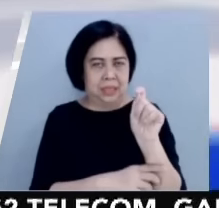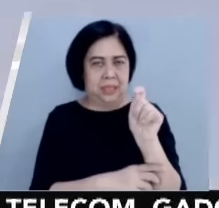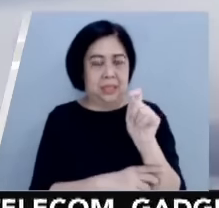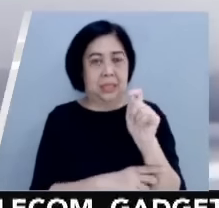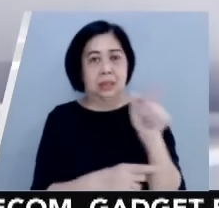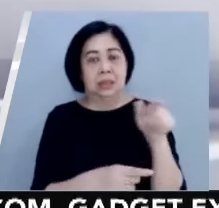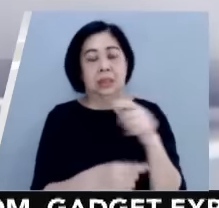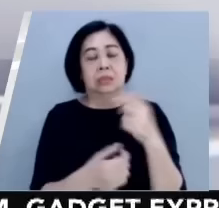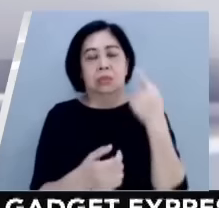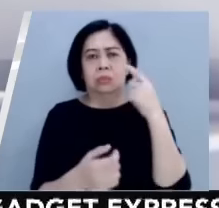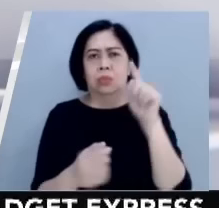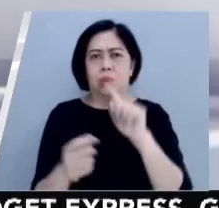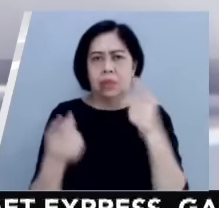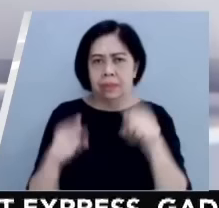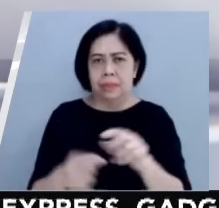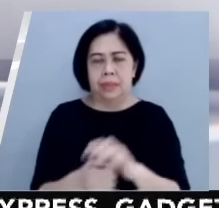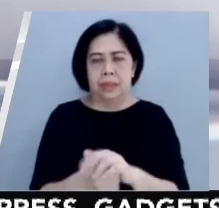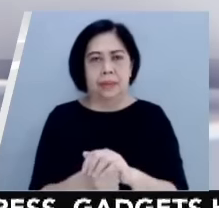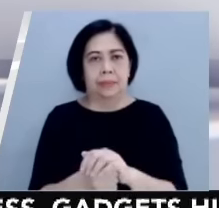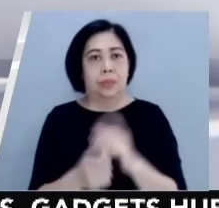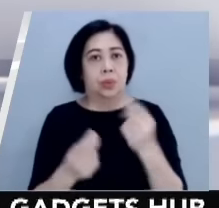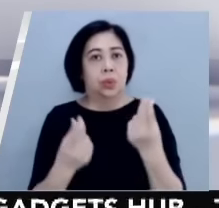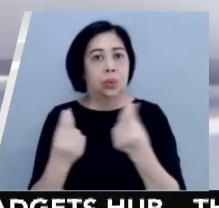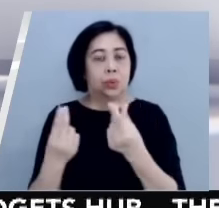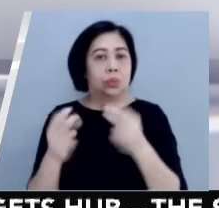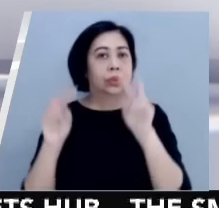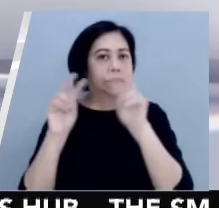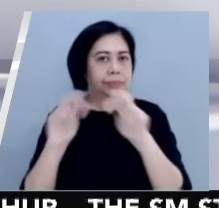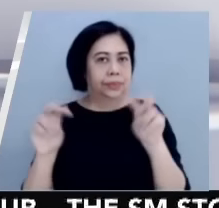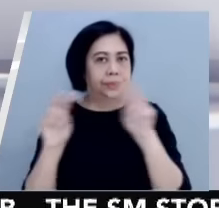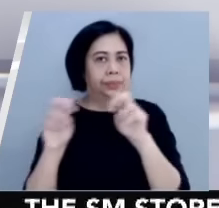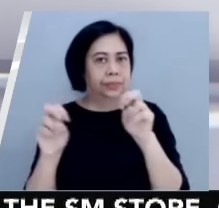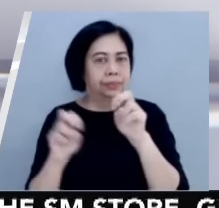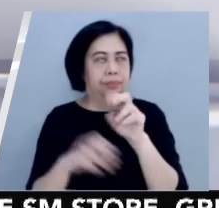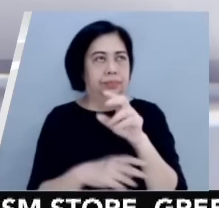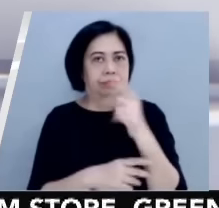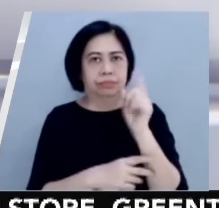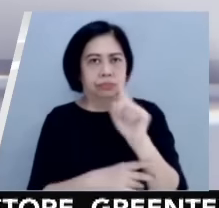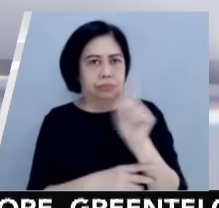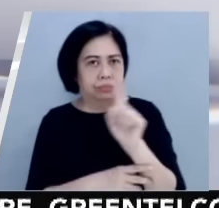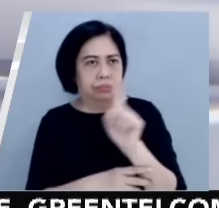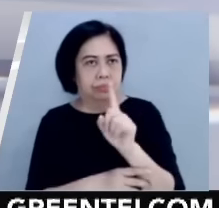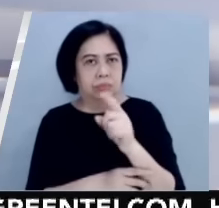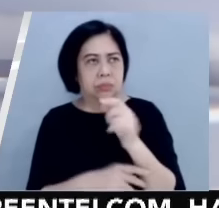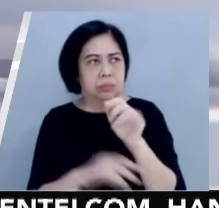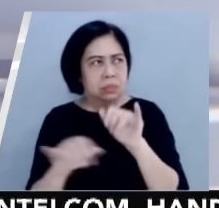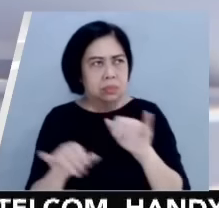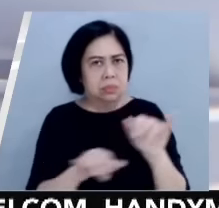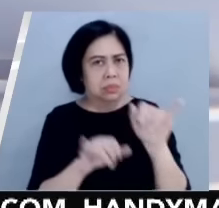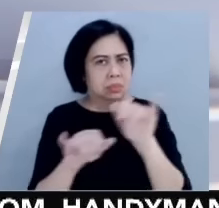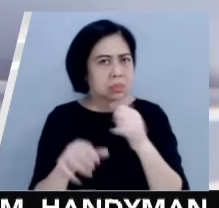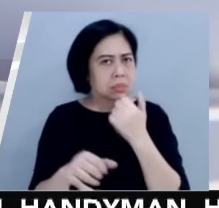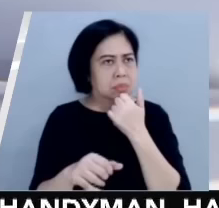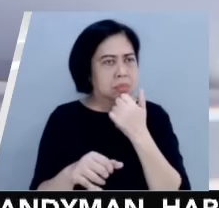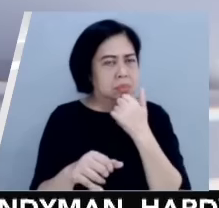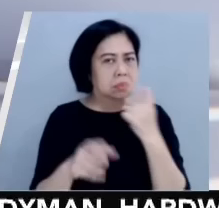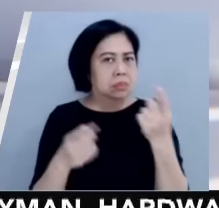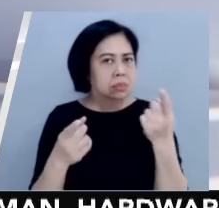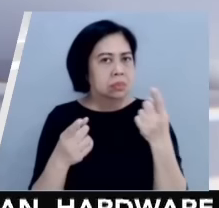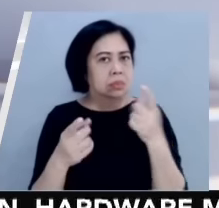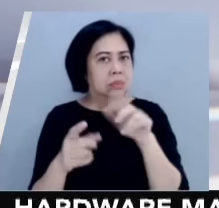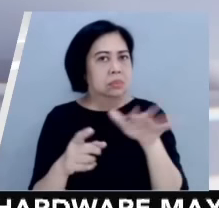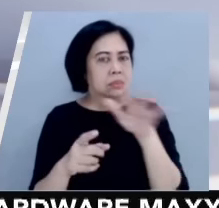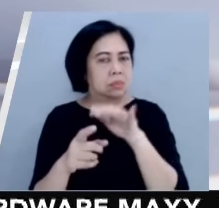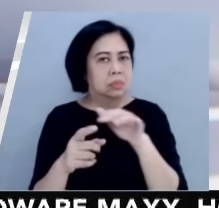DICT. They're going to conduct an investigation and find out if there's any commonality, no, in their patterns.